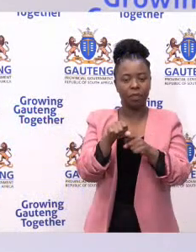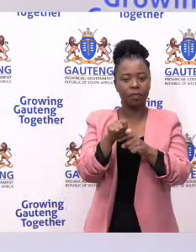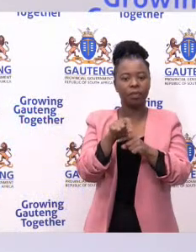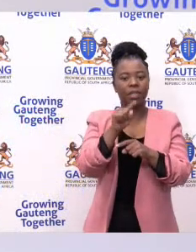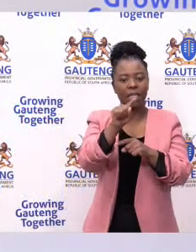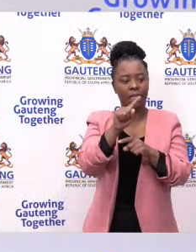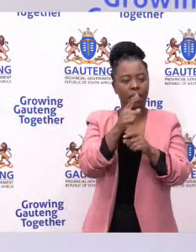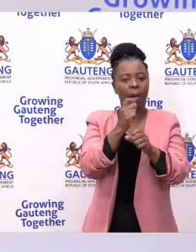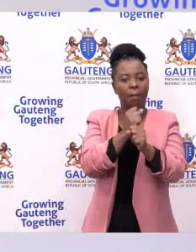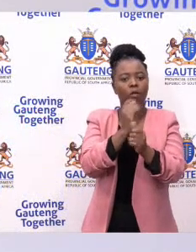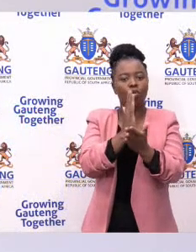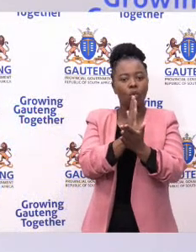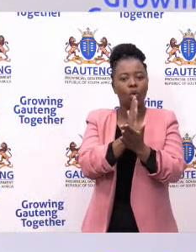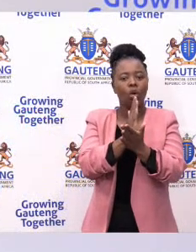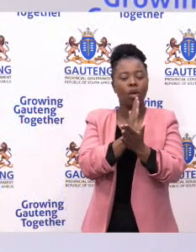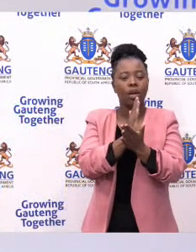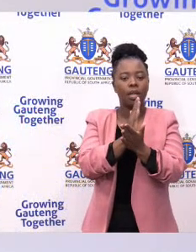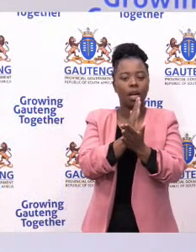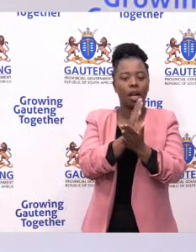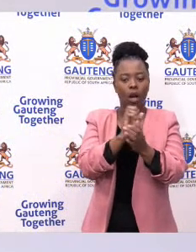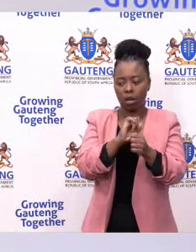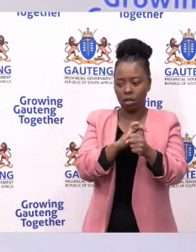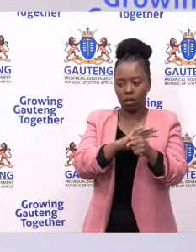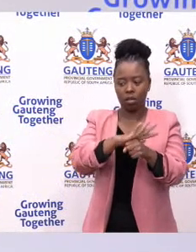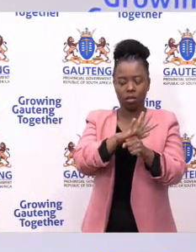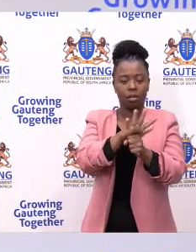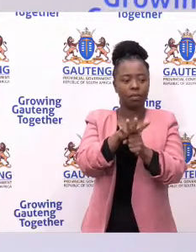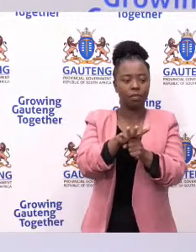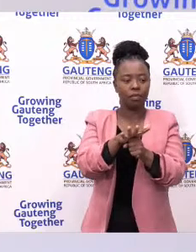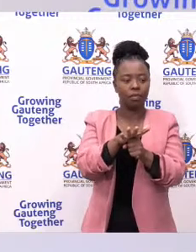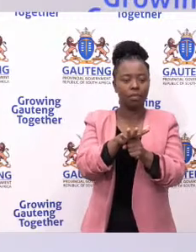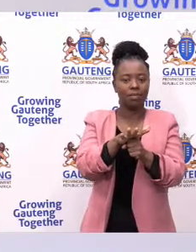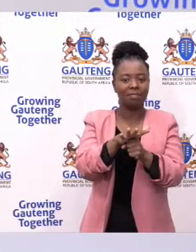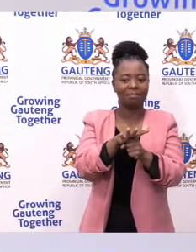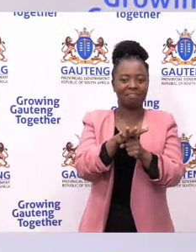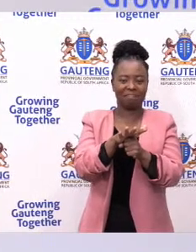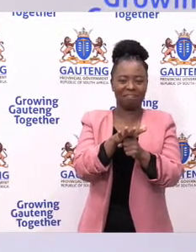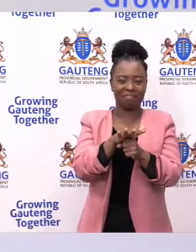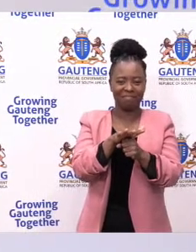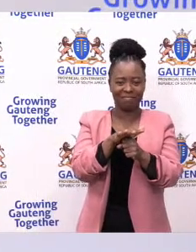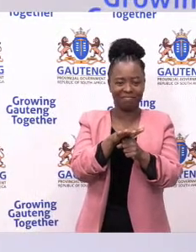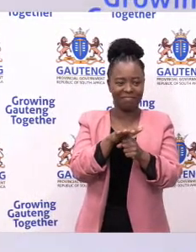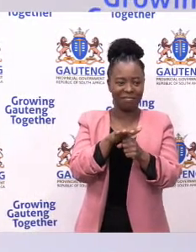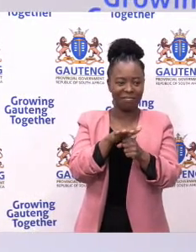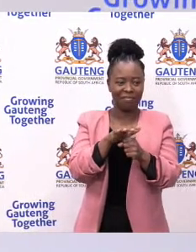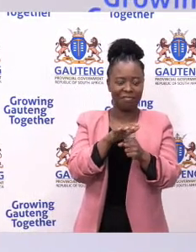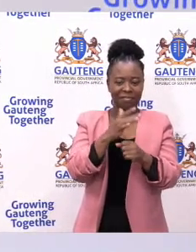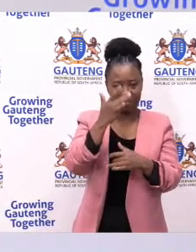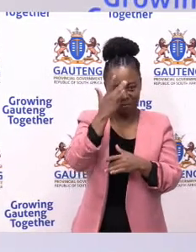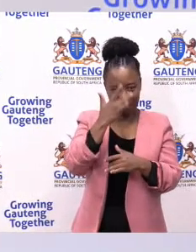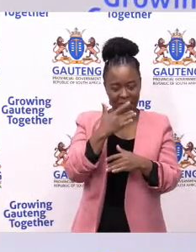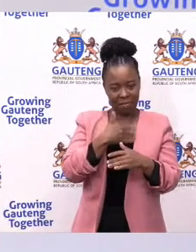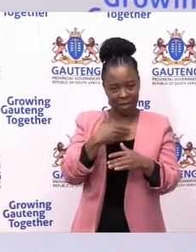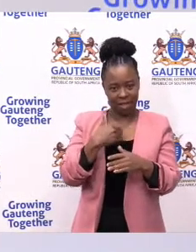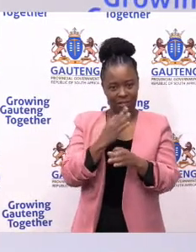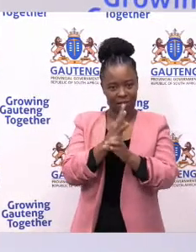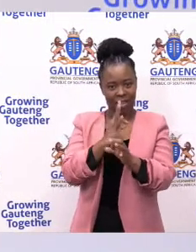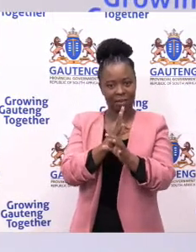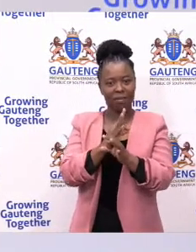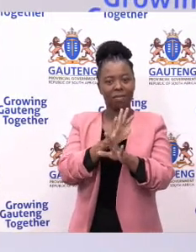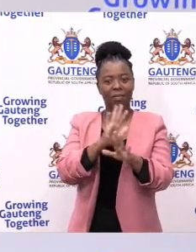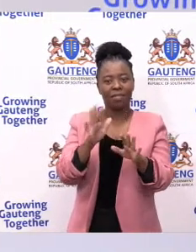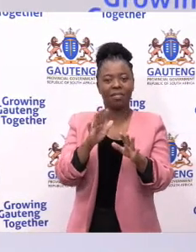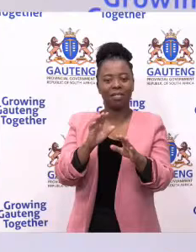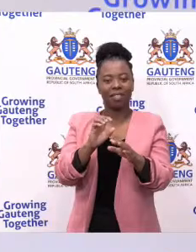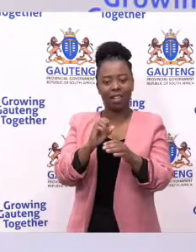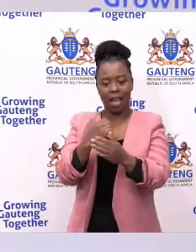mitigate against the effects of COVID, that parents don't have to go to schools to go and apply. They can